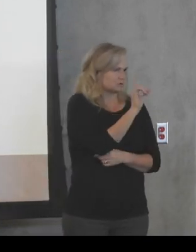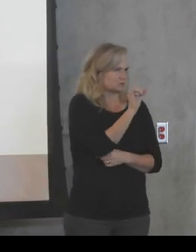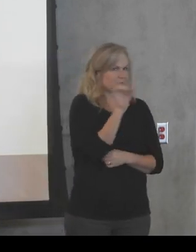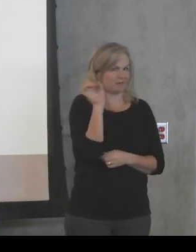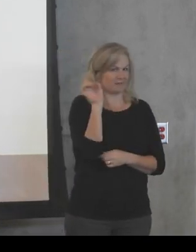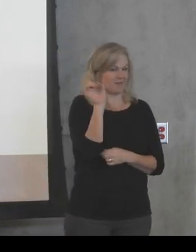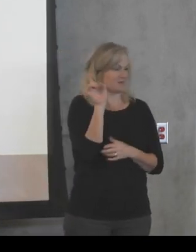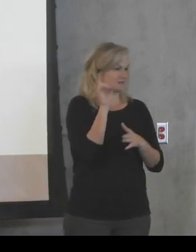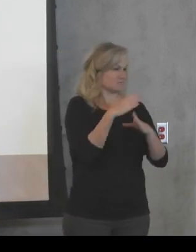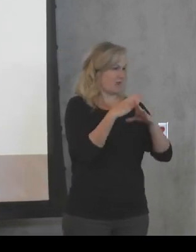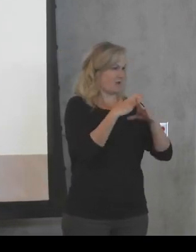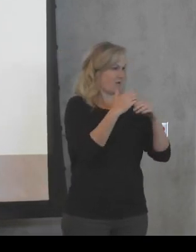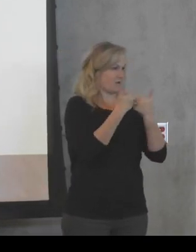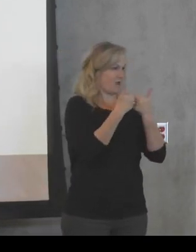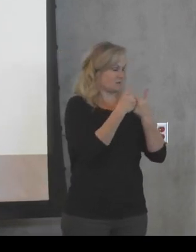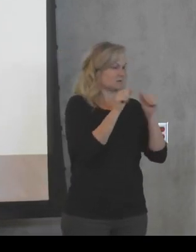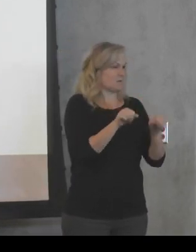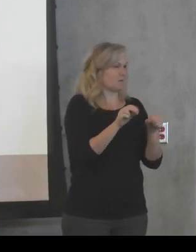games.